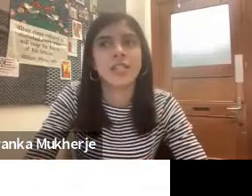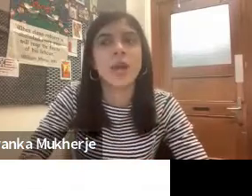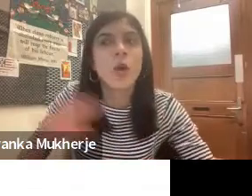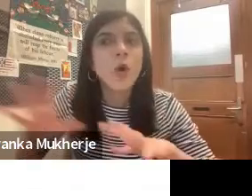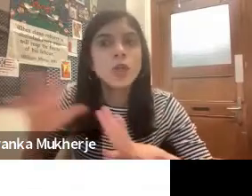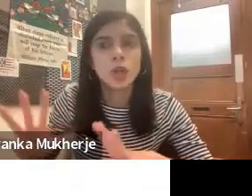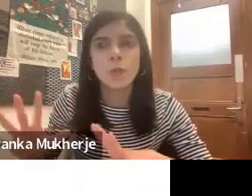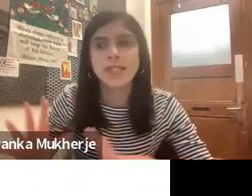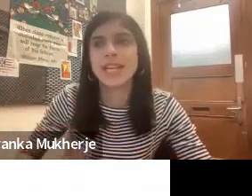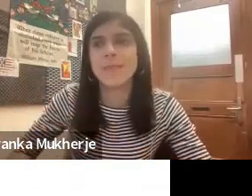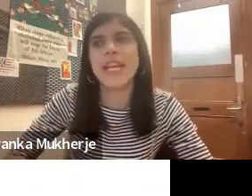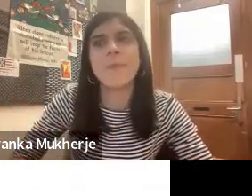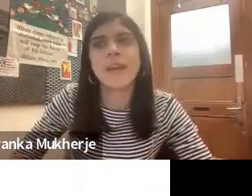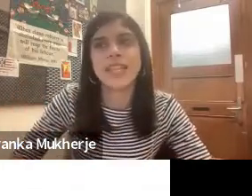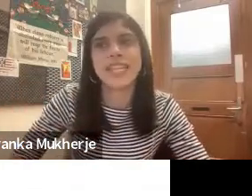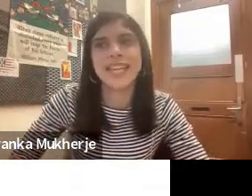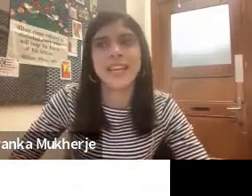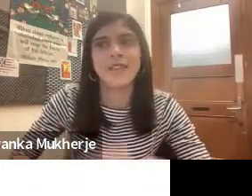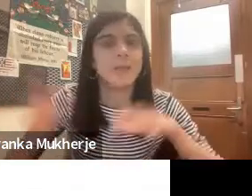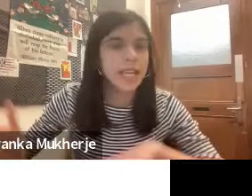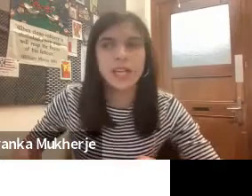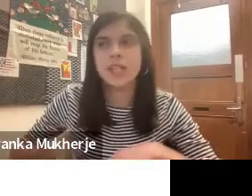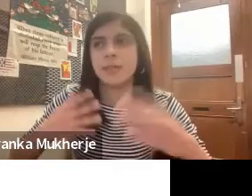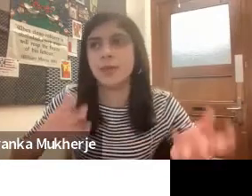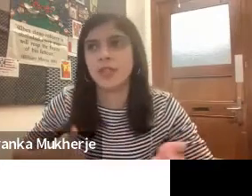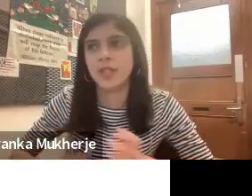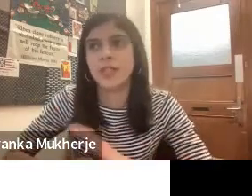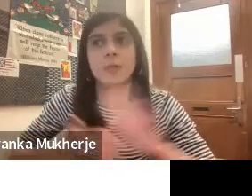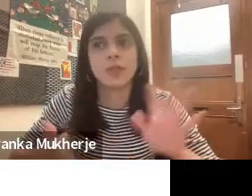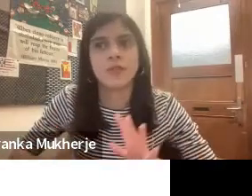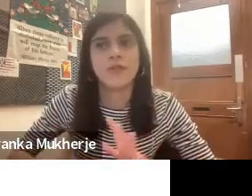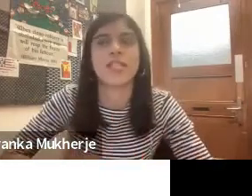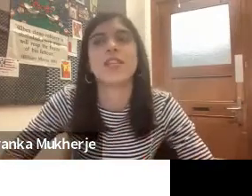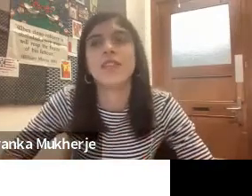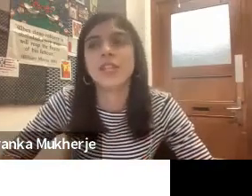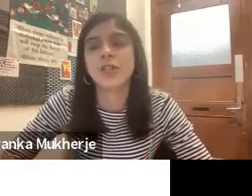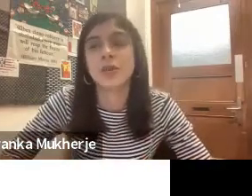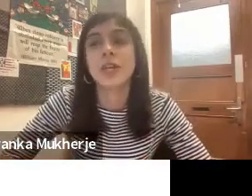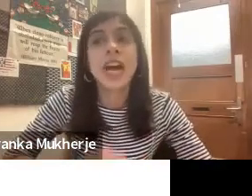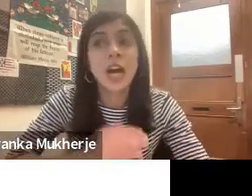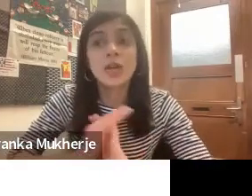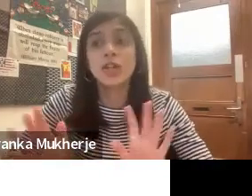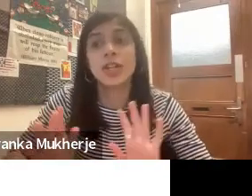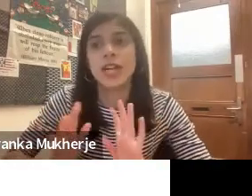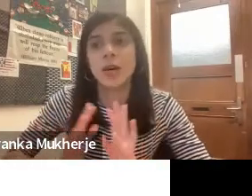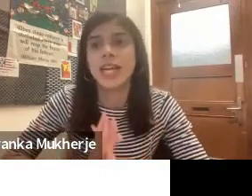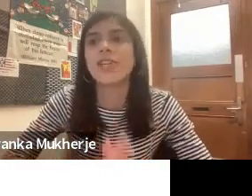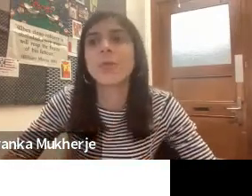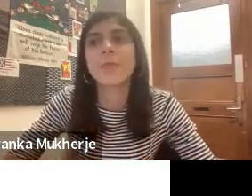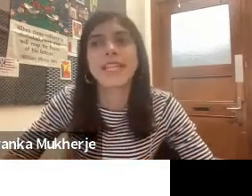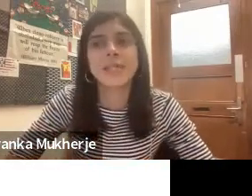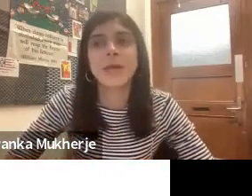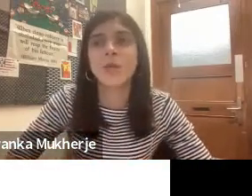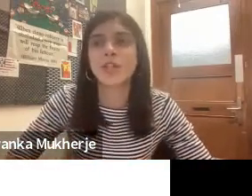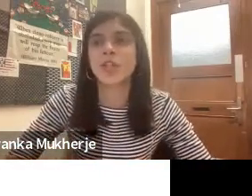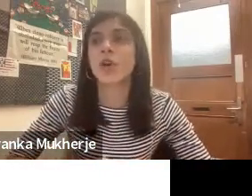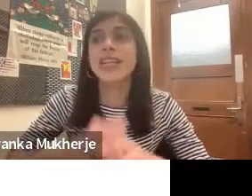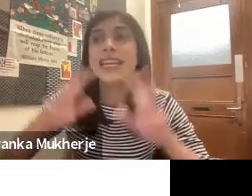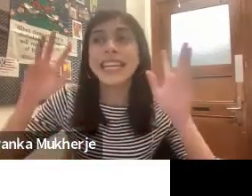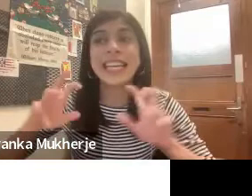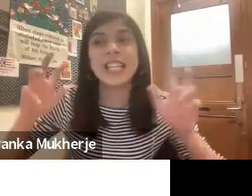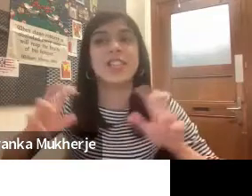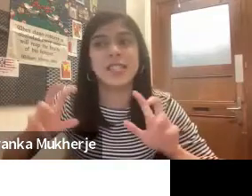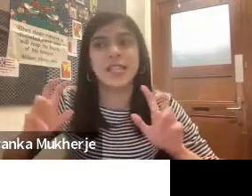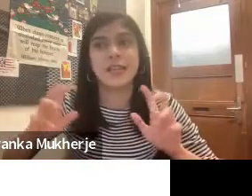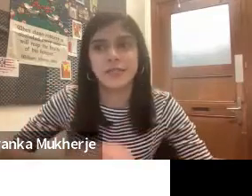changing trends, where all shops that make up everyday life, the bakers, the butchers, the post office, the convenience store, are all shut down and replaced by what she